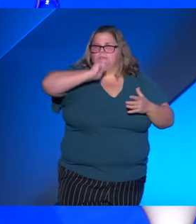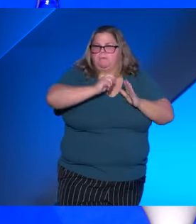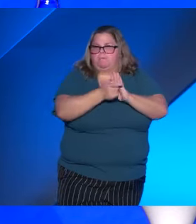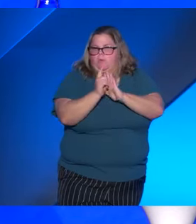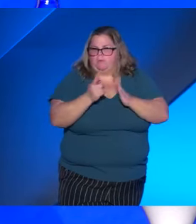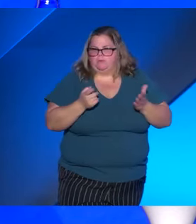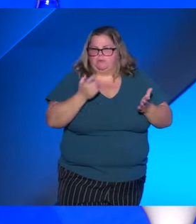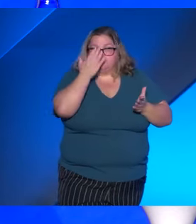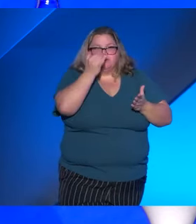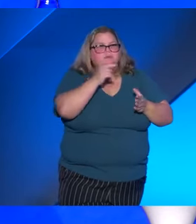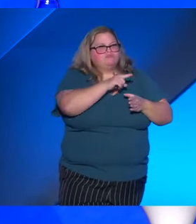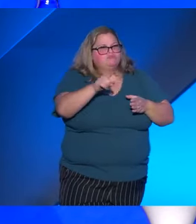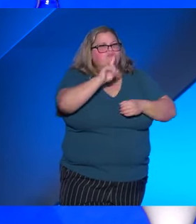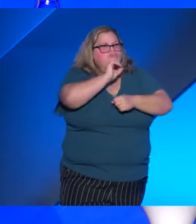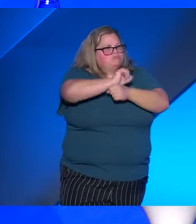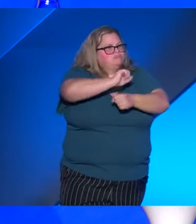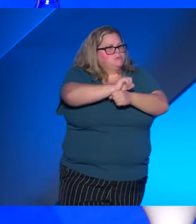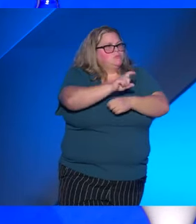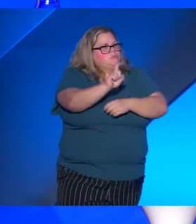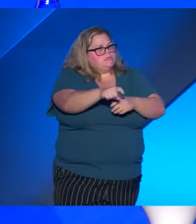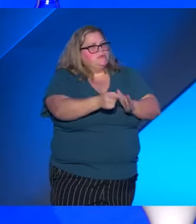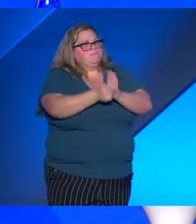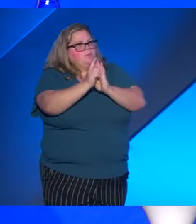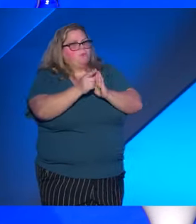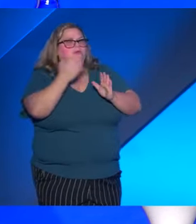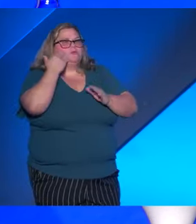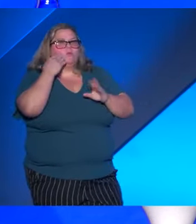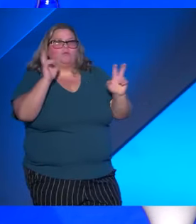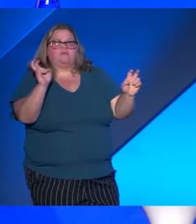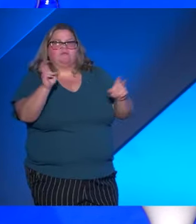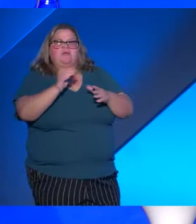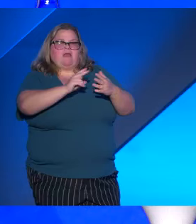you know, emergency response teams in the hospitals and how they